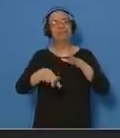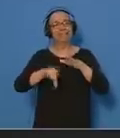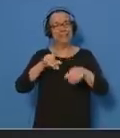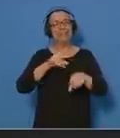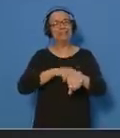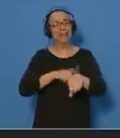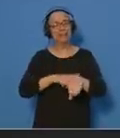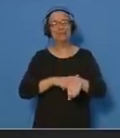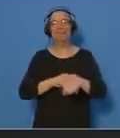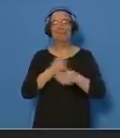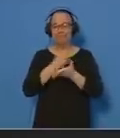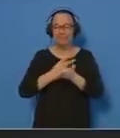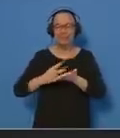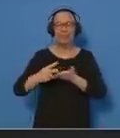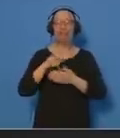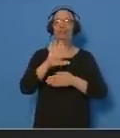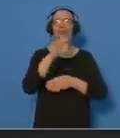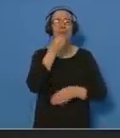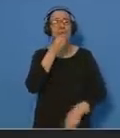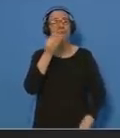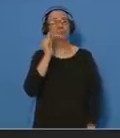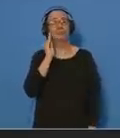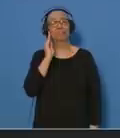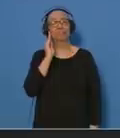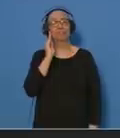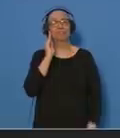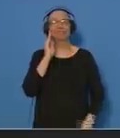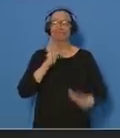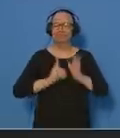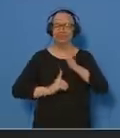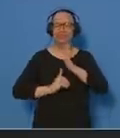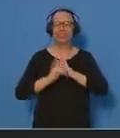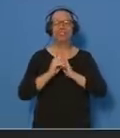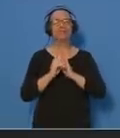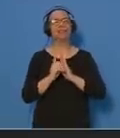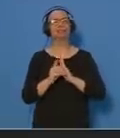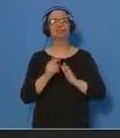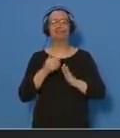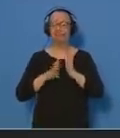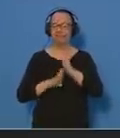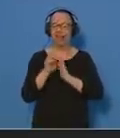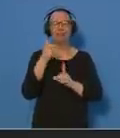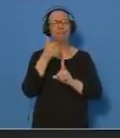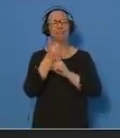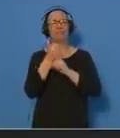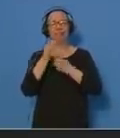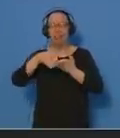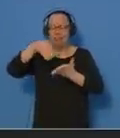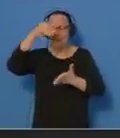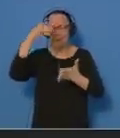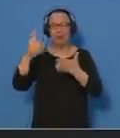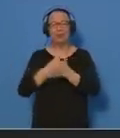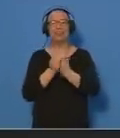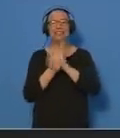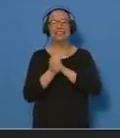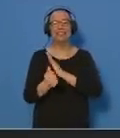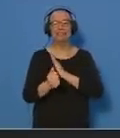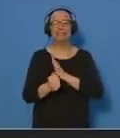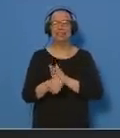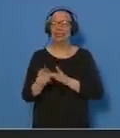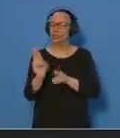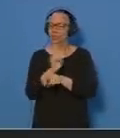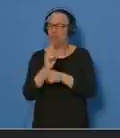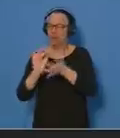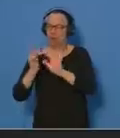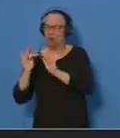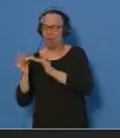these next 2 weeks that you're at home to build yourself, learn a new skill, take advantage of online resources,